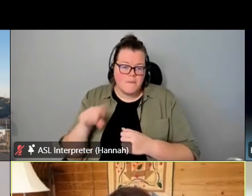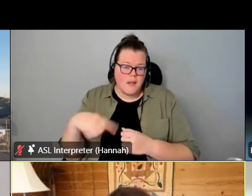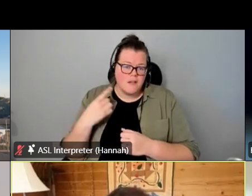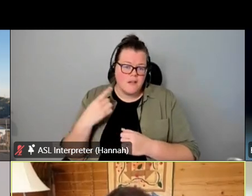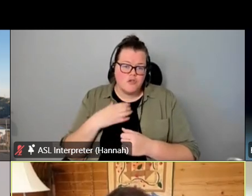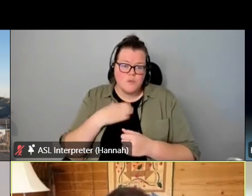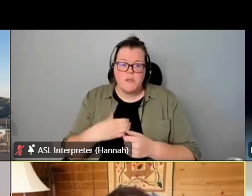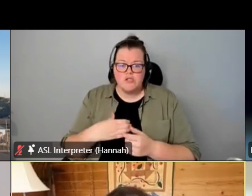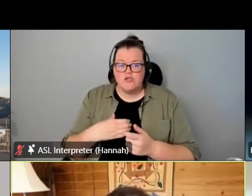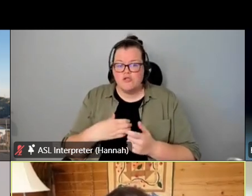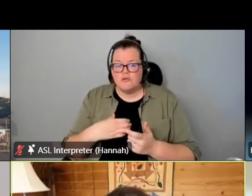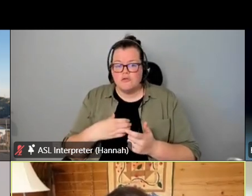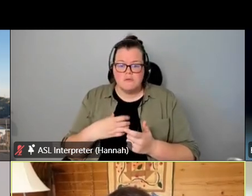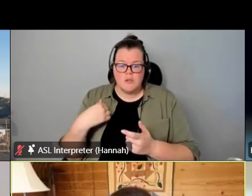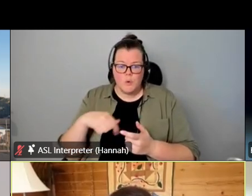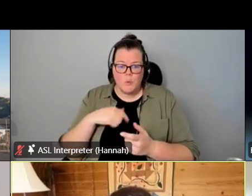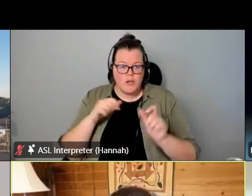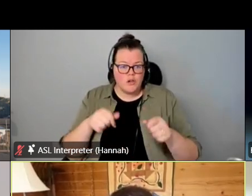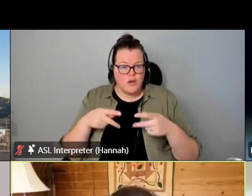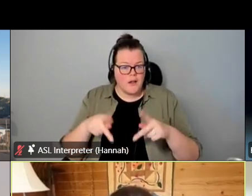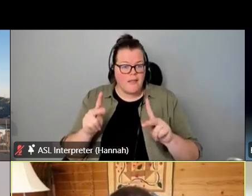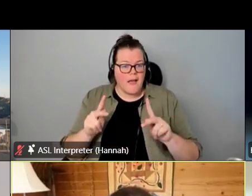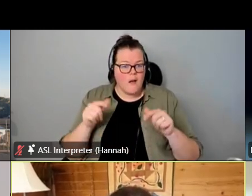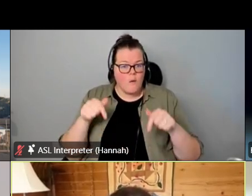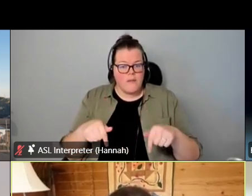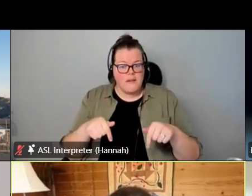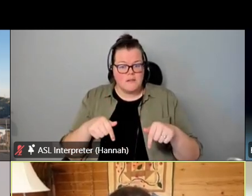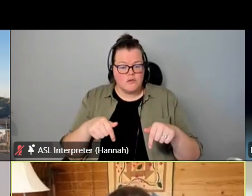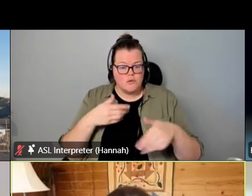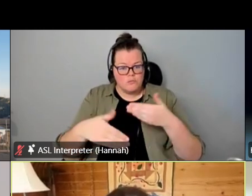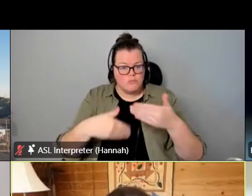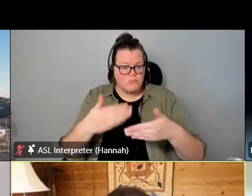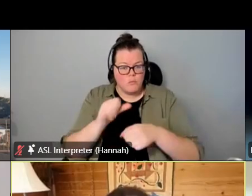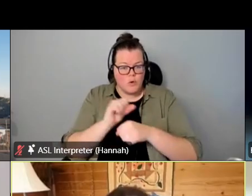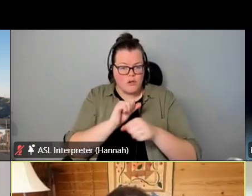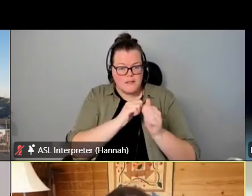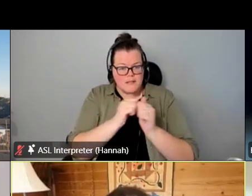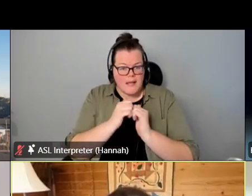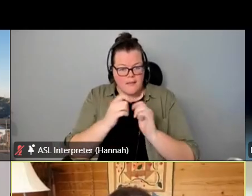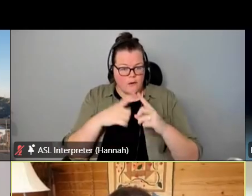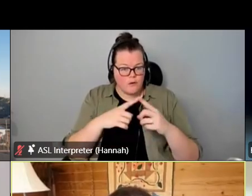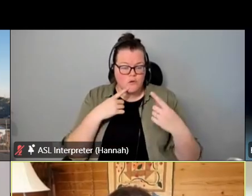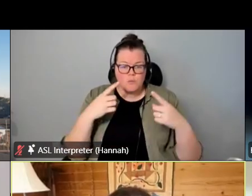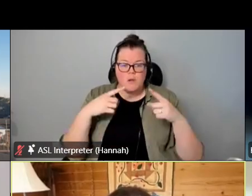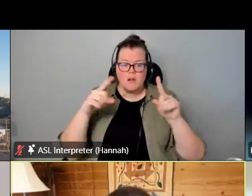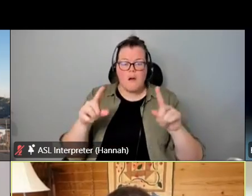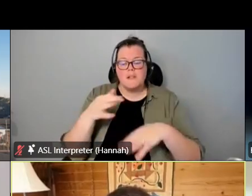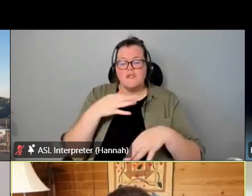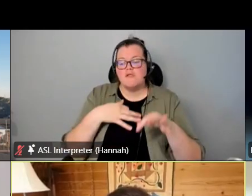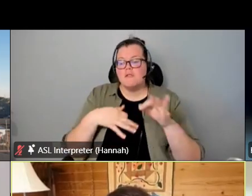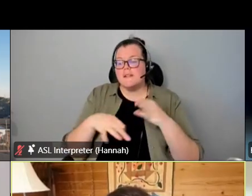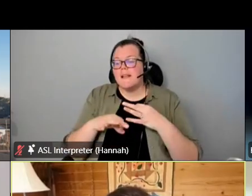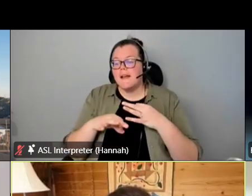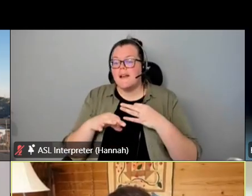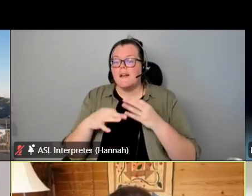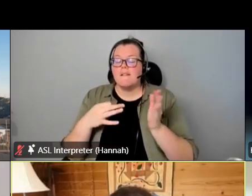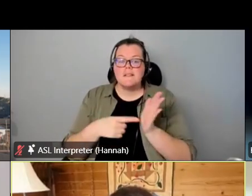would allow this to play out and work together to accomplish this rather than sometimes